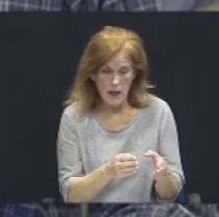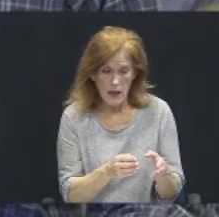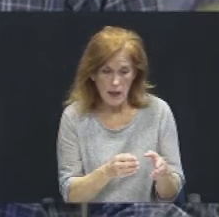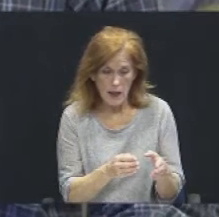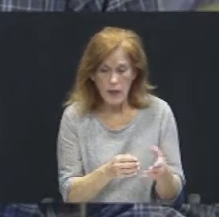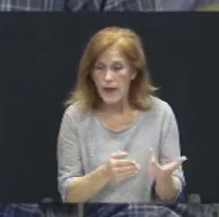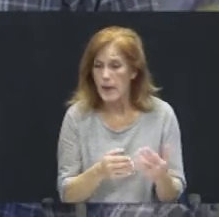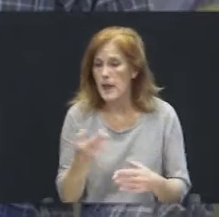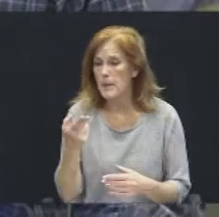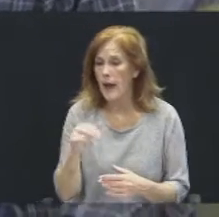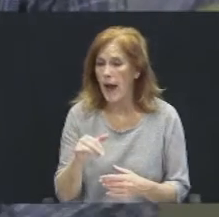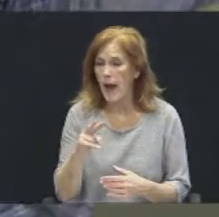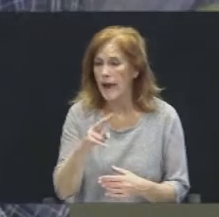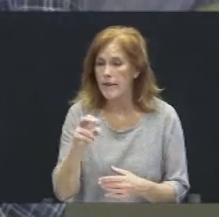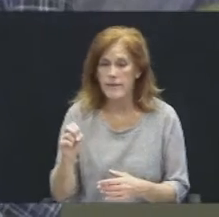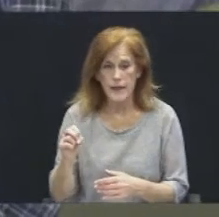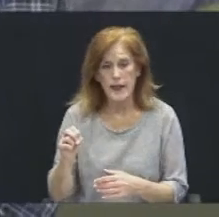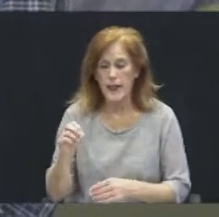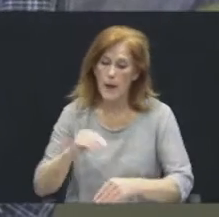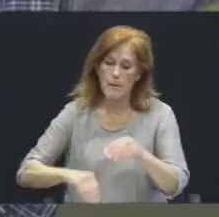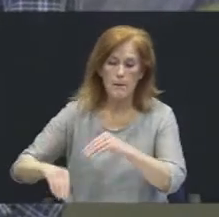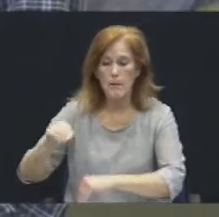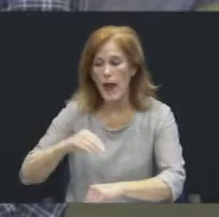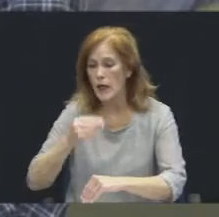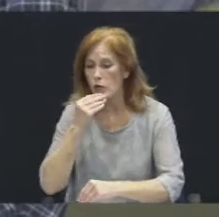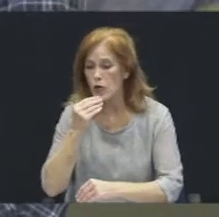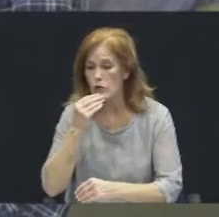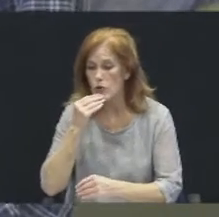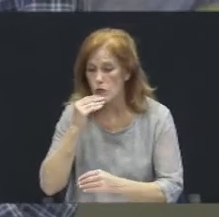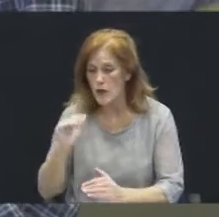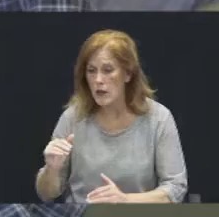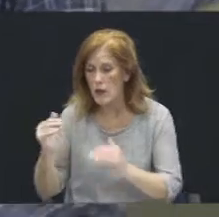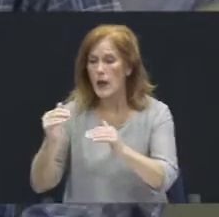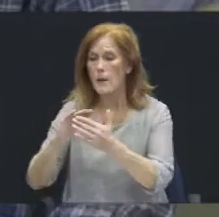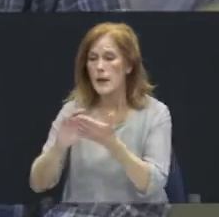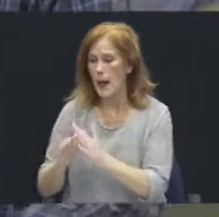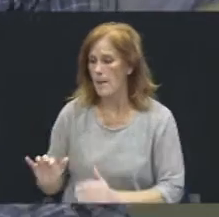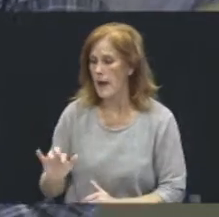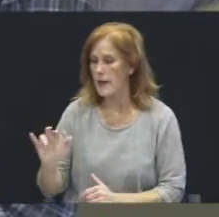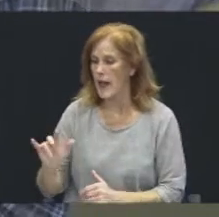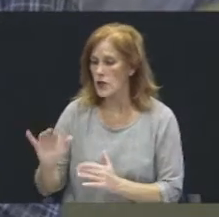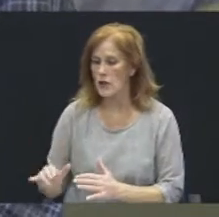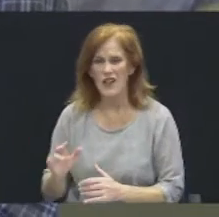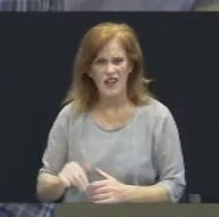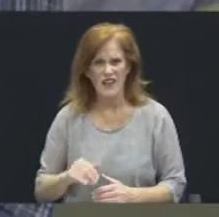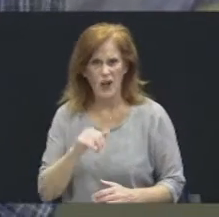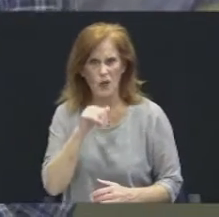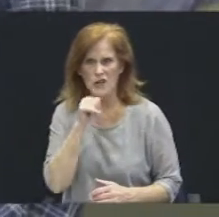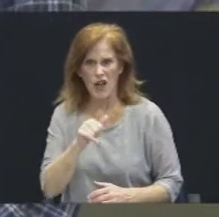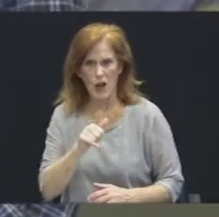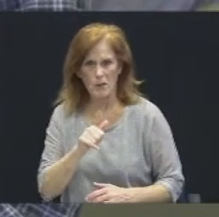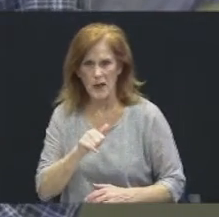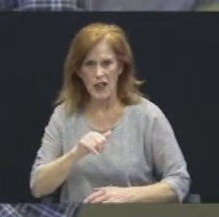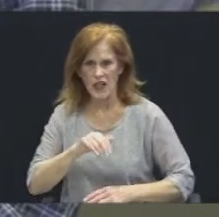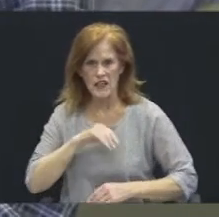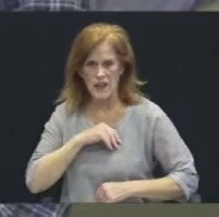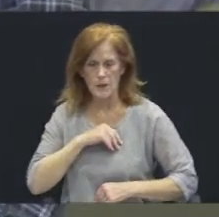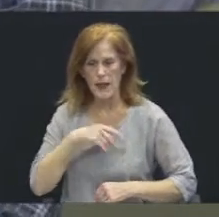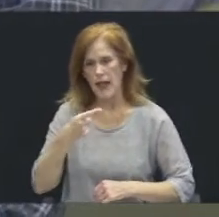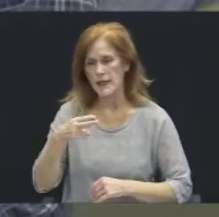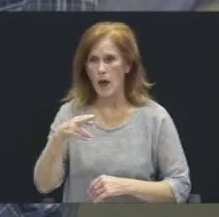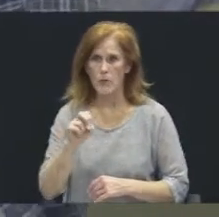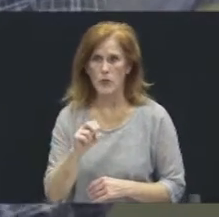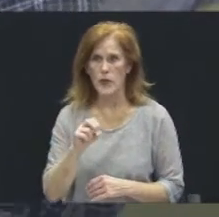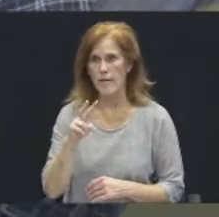bagger at Hy-Vee become a cashier. That would not have qualified as a pre-vocational program. It